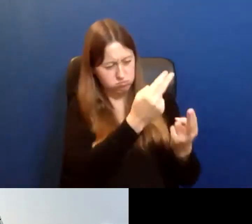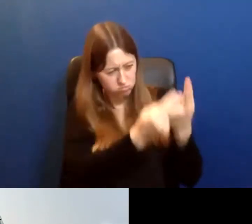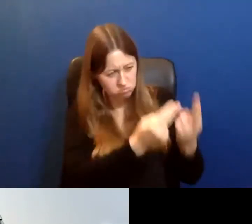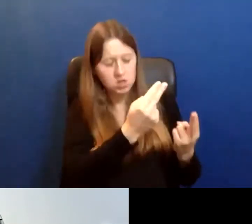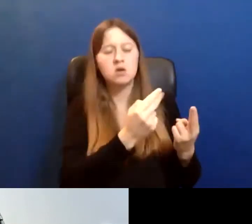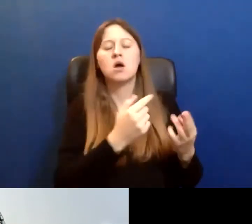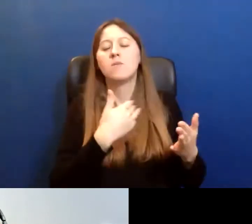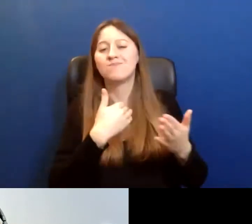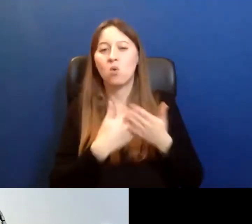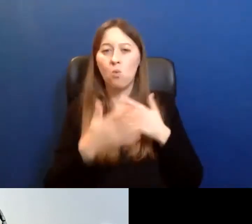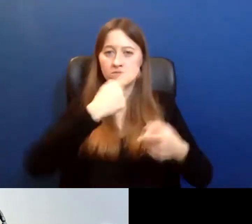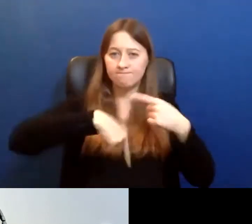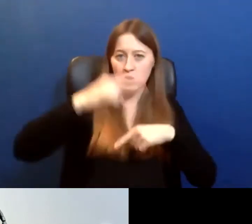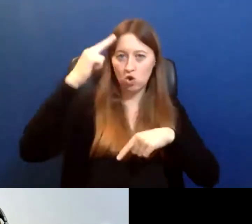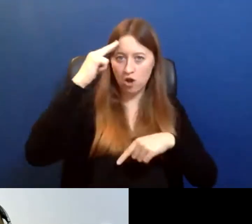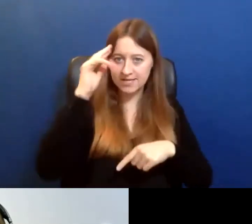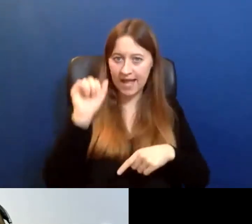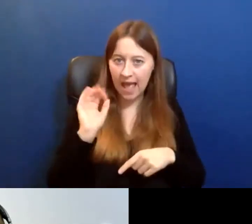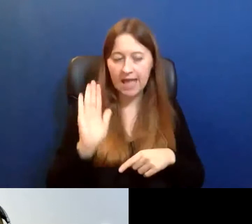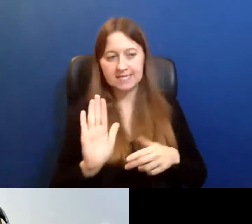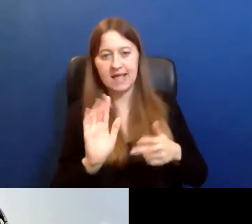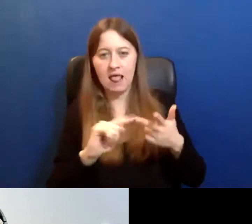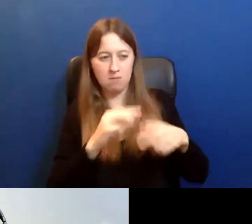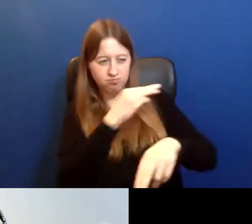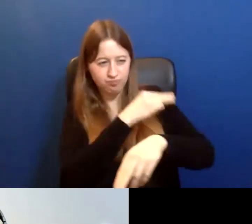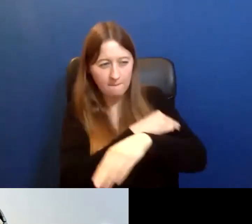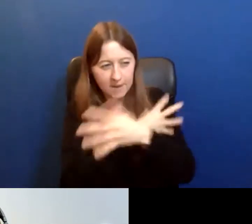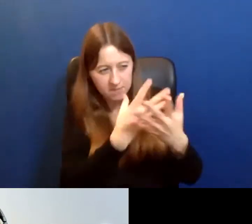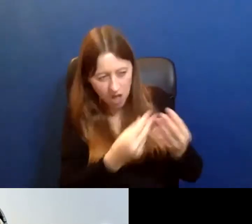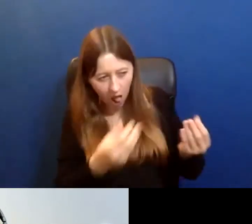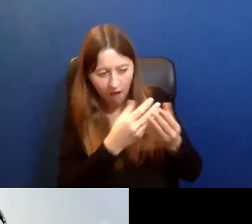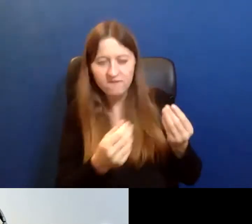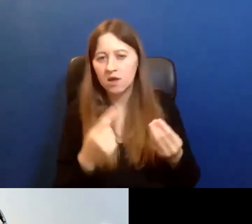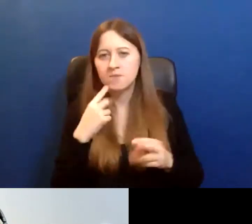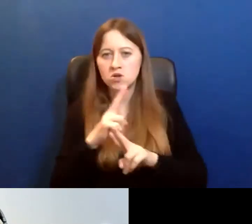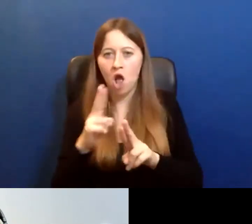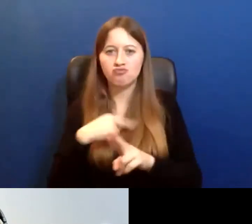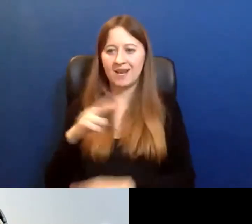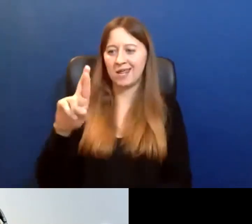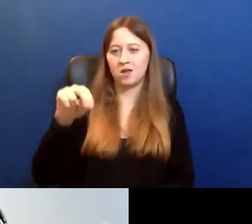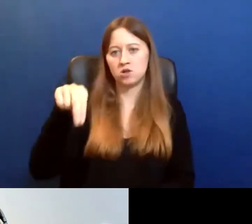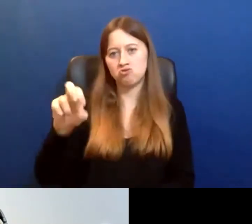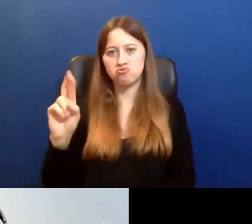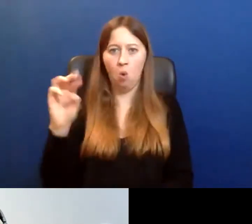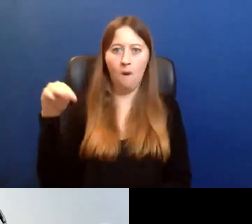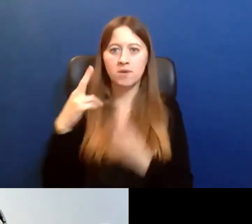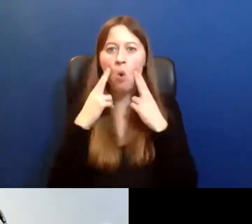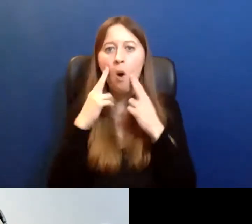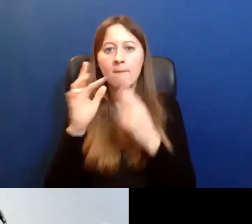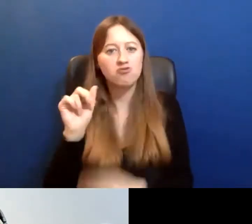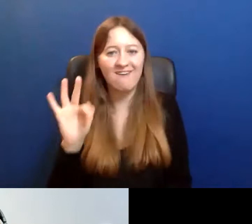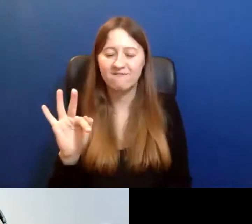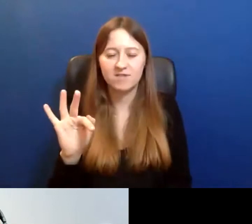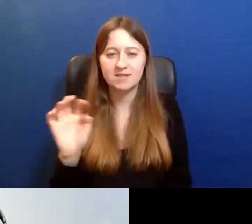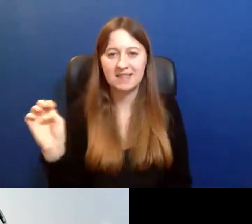and kind of problem solving that way, rather than anything norm referenced. Just the English assessments. I